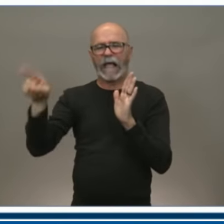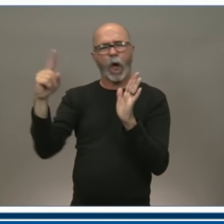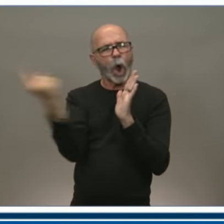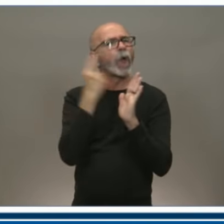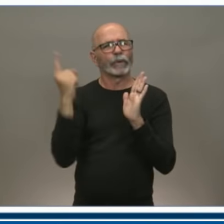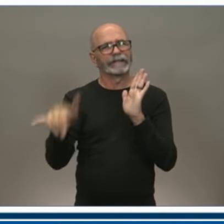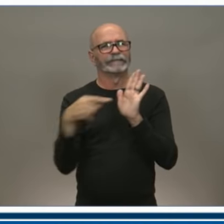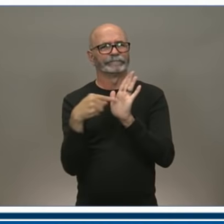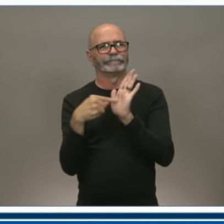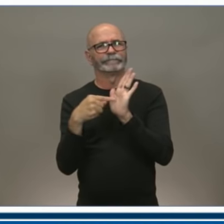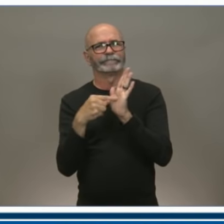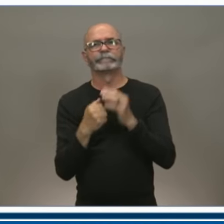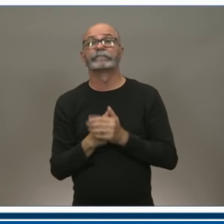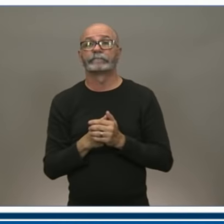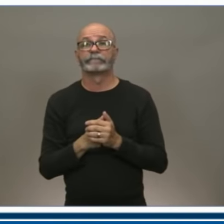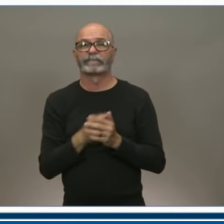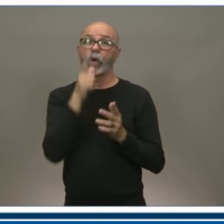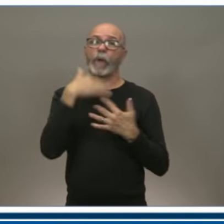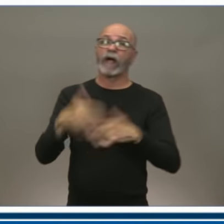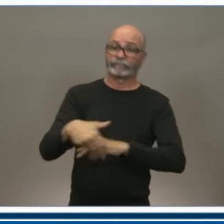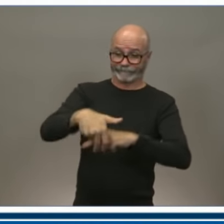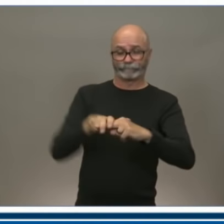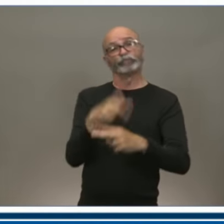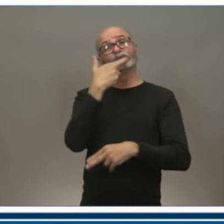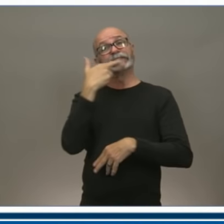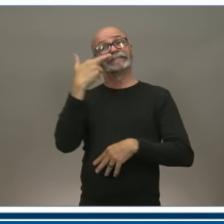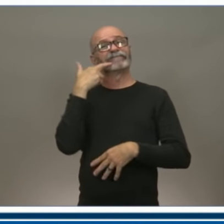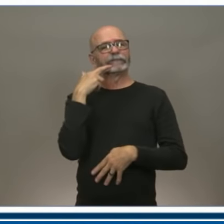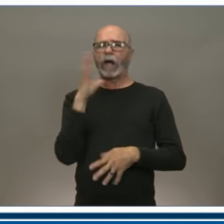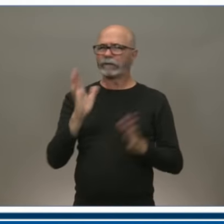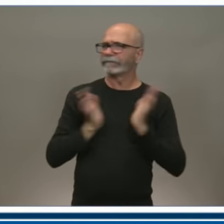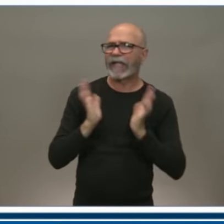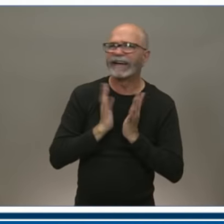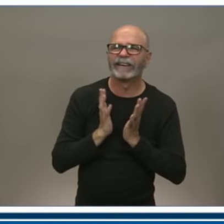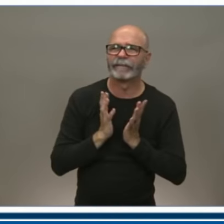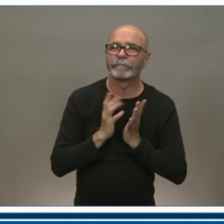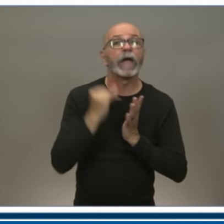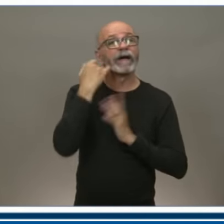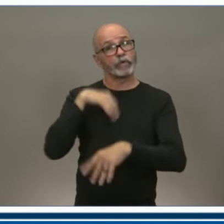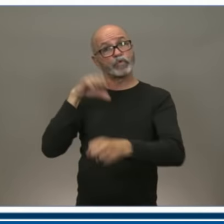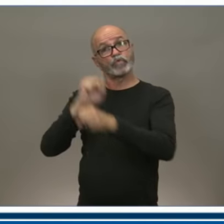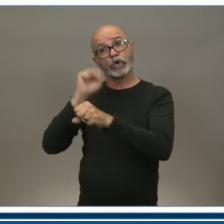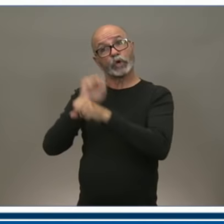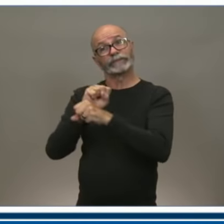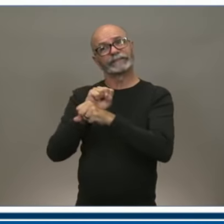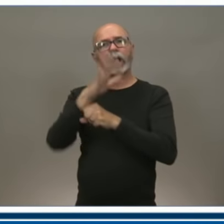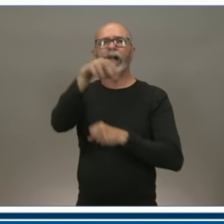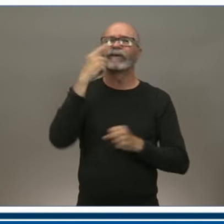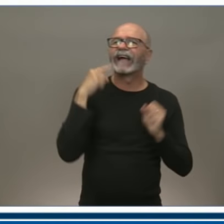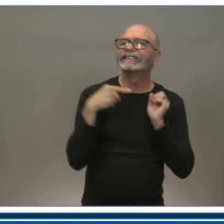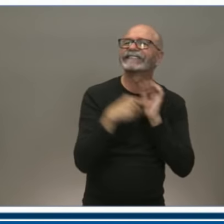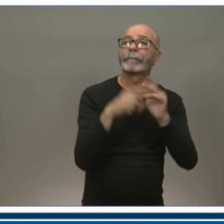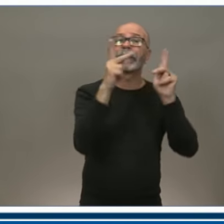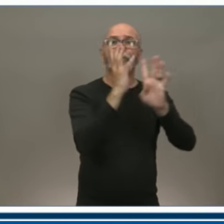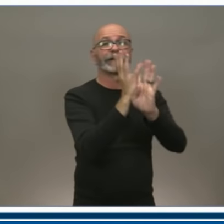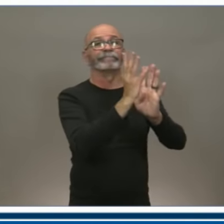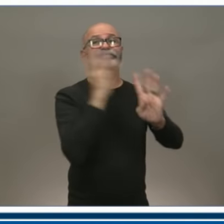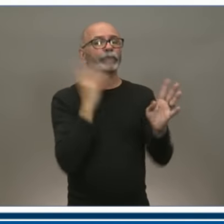works for sit-down restaurants, other places. We don't expect places where there's many people coming in, you